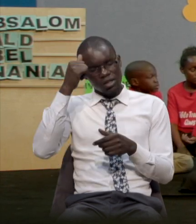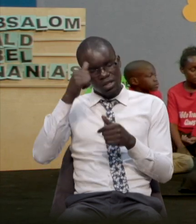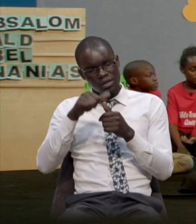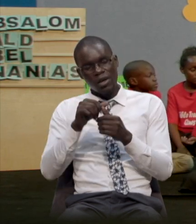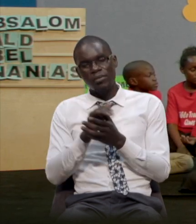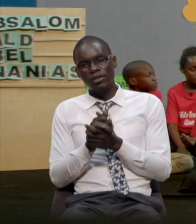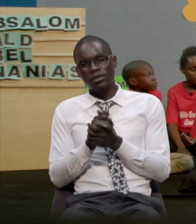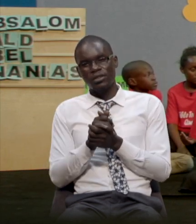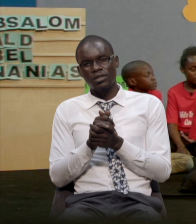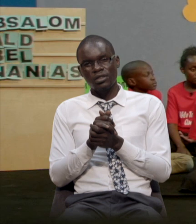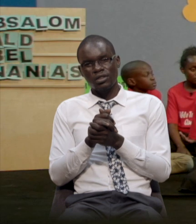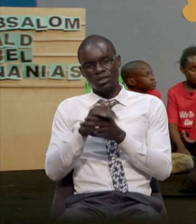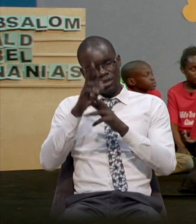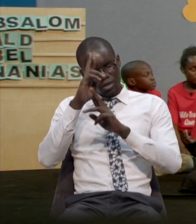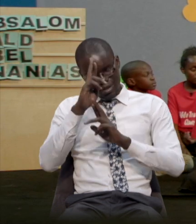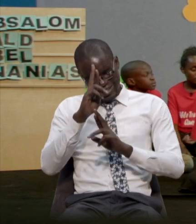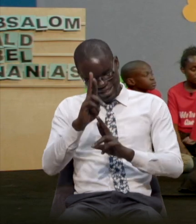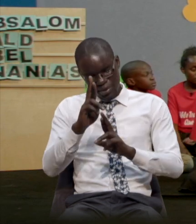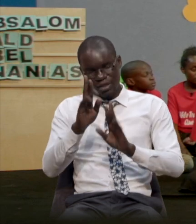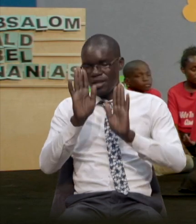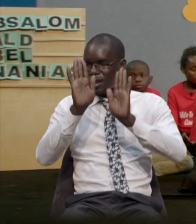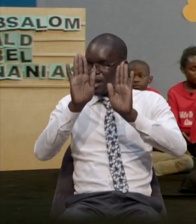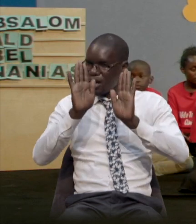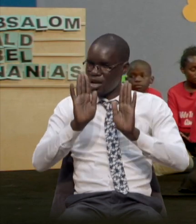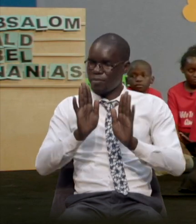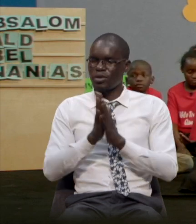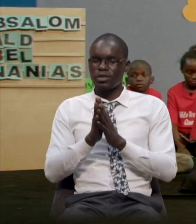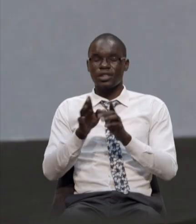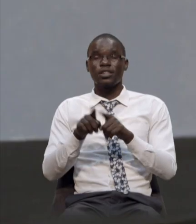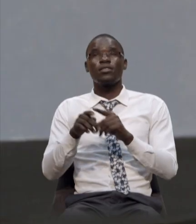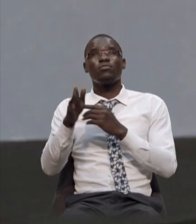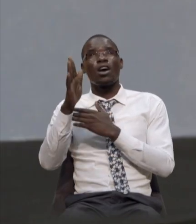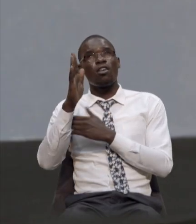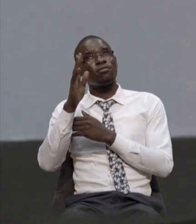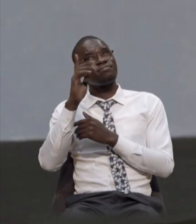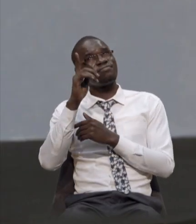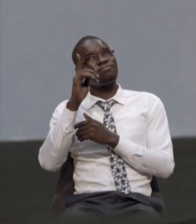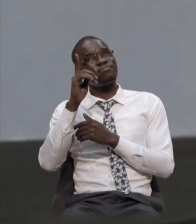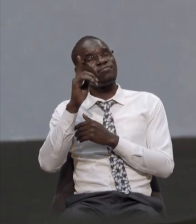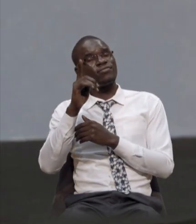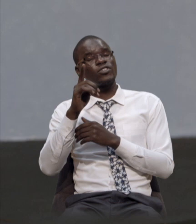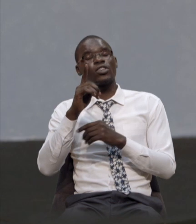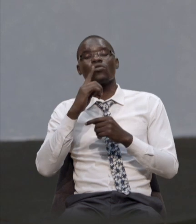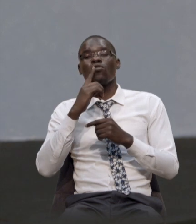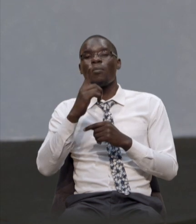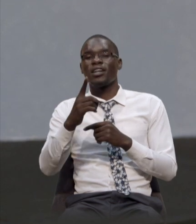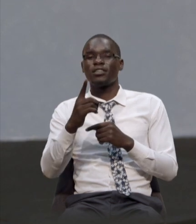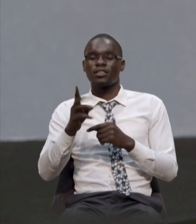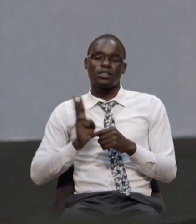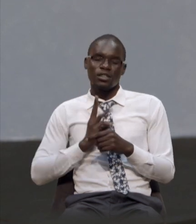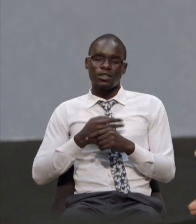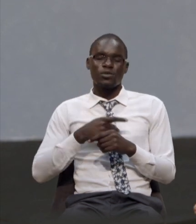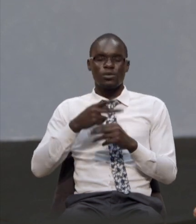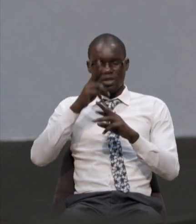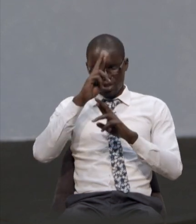this. Respect is very important. And God commands that we respect everybody around us, our